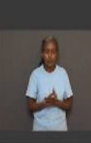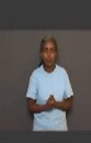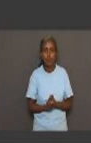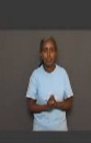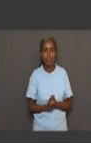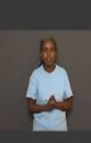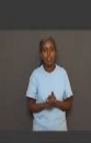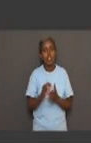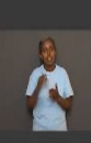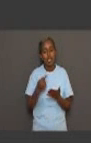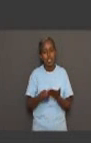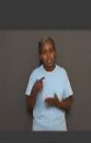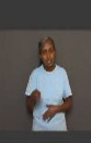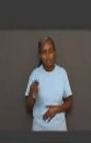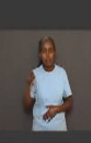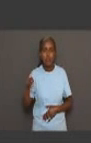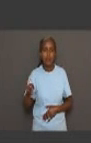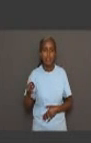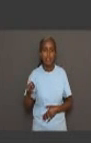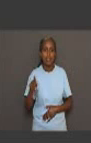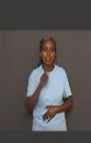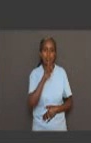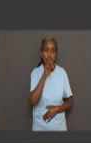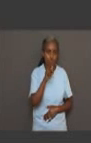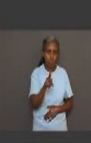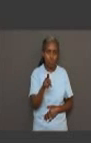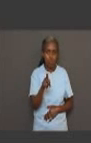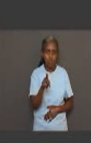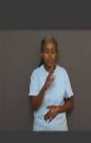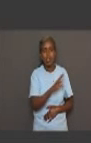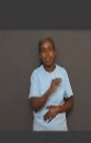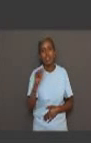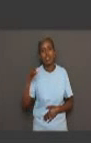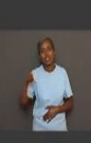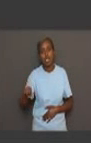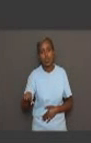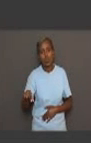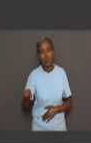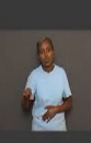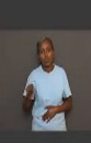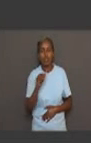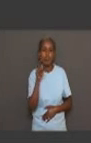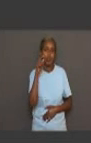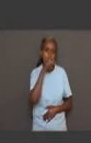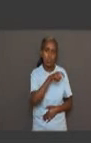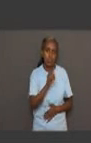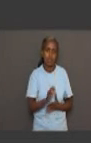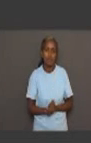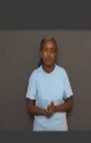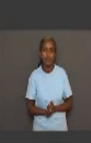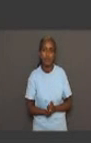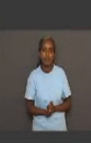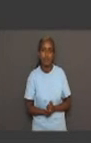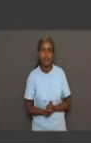true unless P is true and Q is